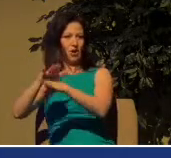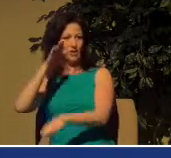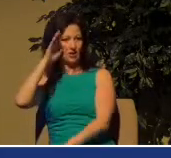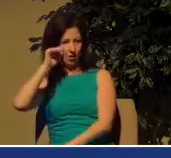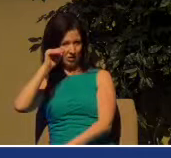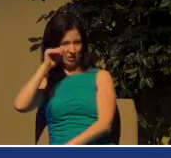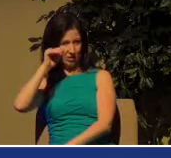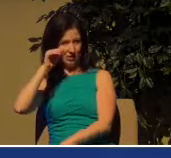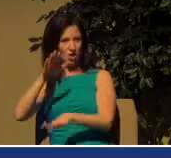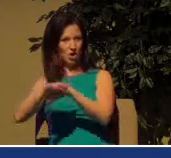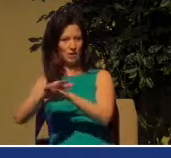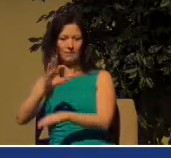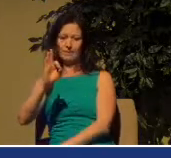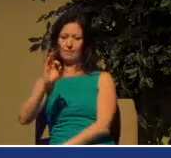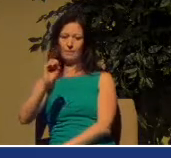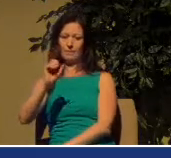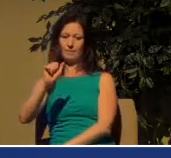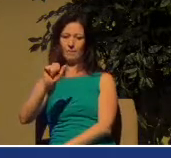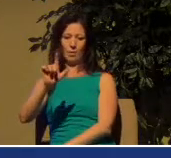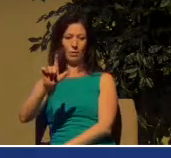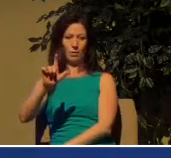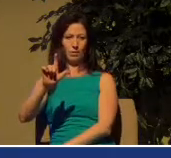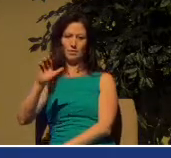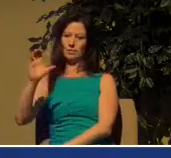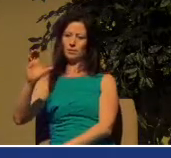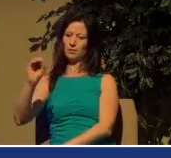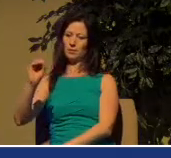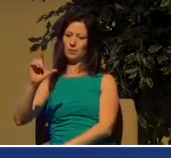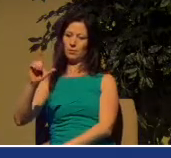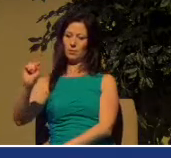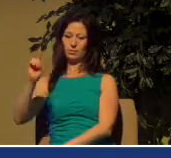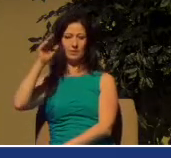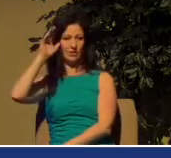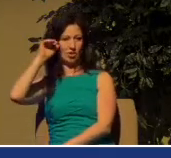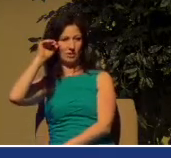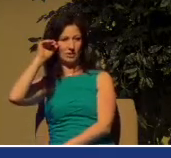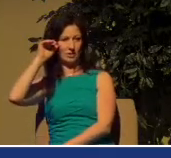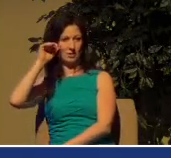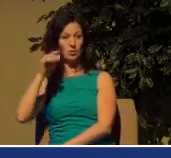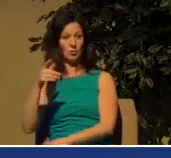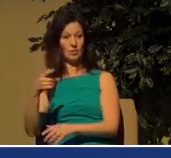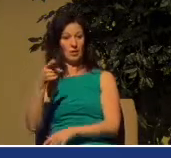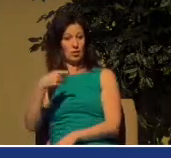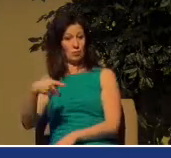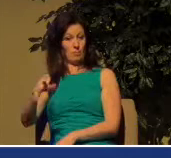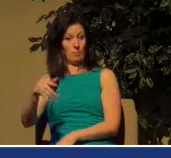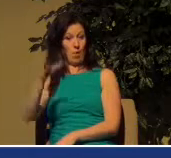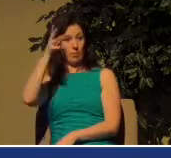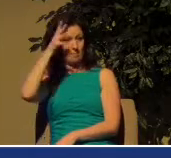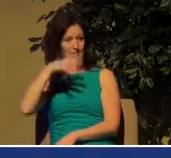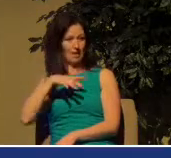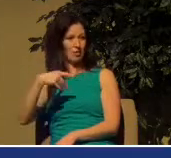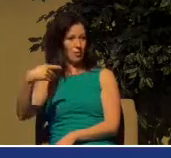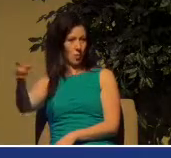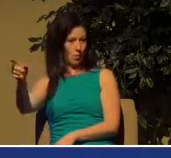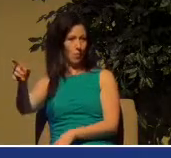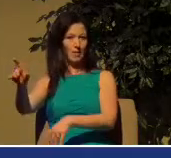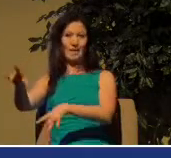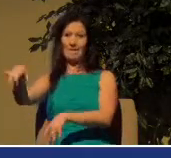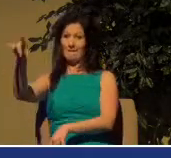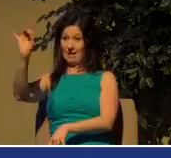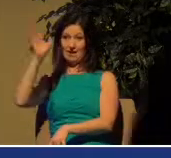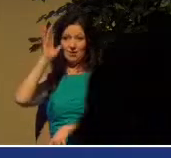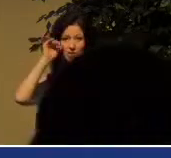the foal of a donkey." The disciples went and did as Jesus had instructed them. They brought the donkey and the